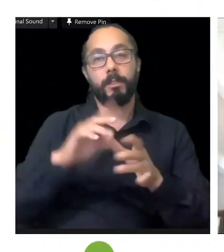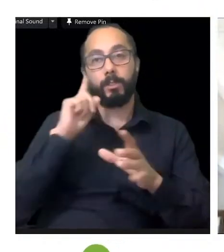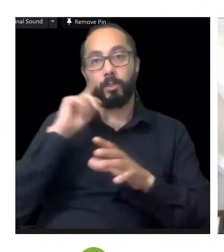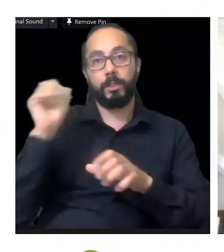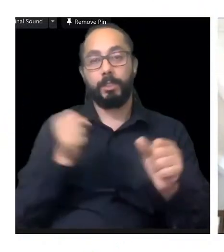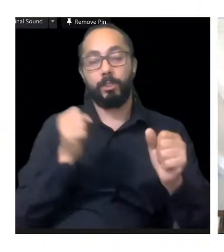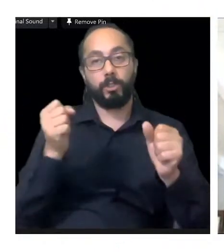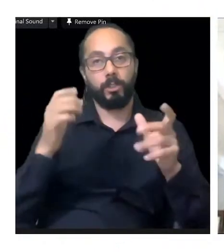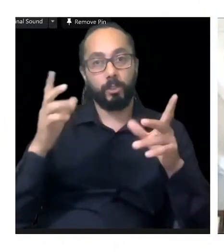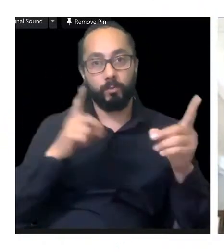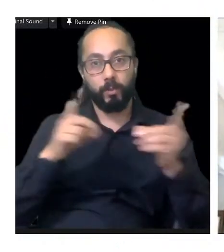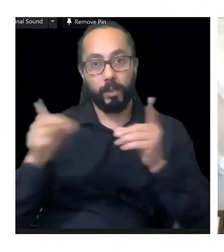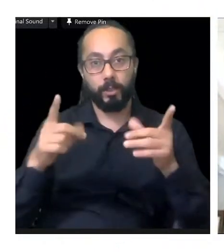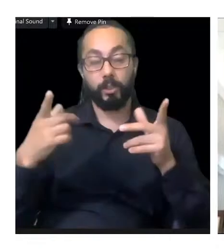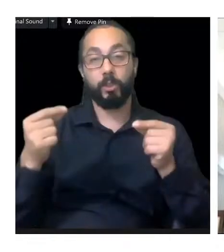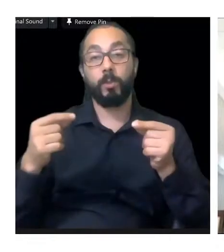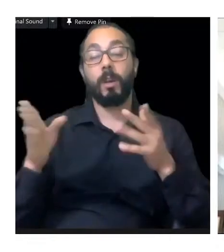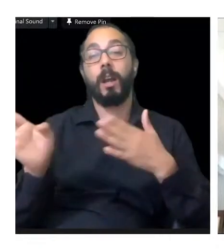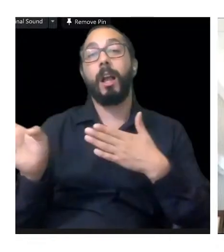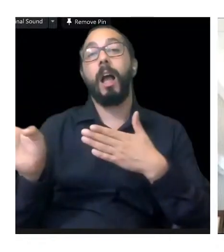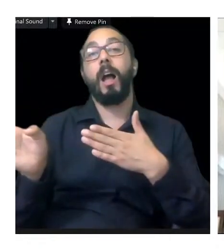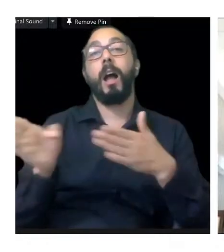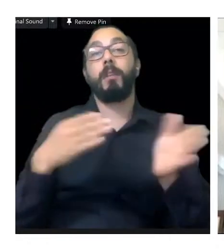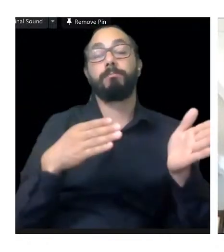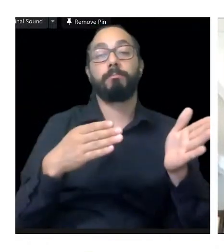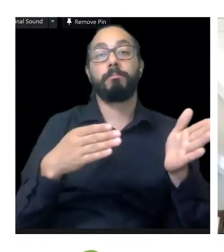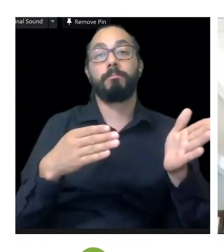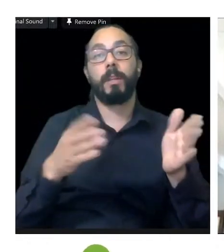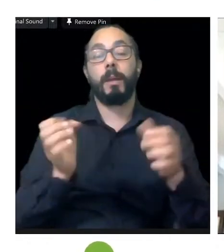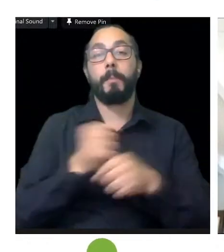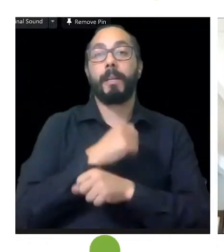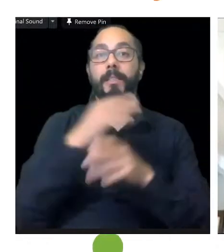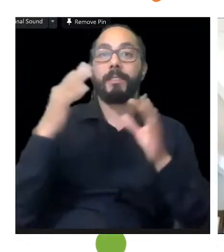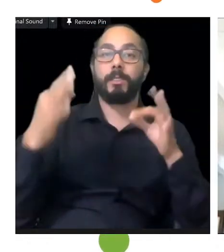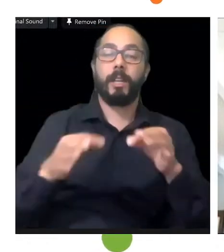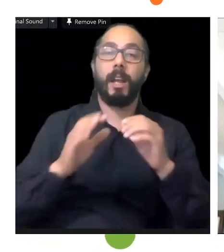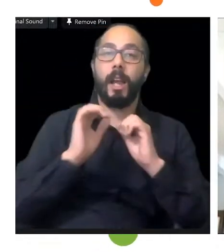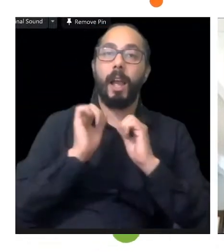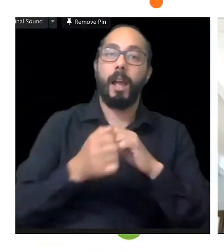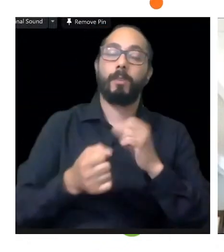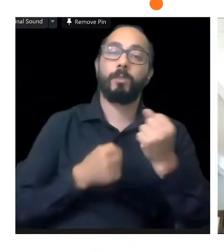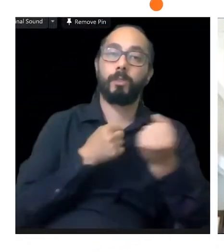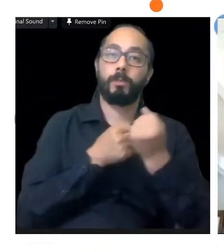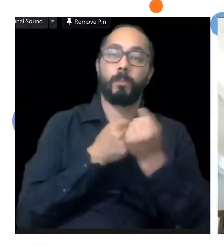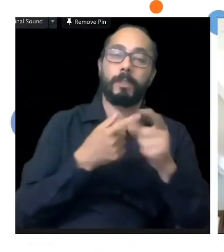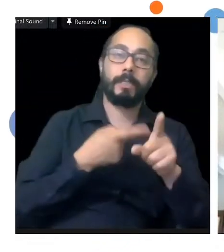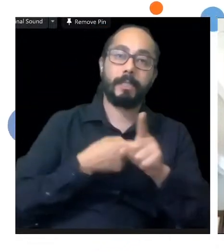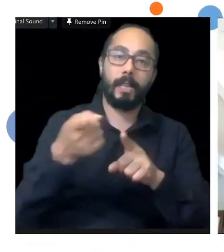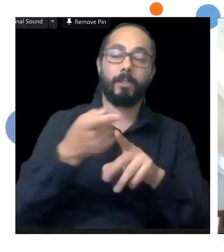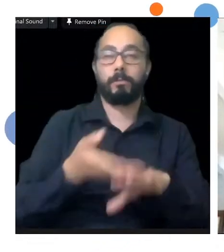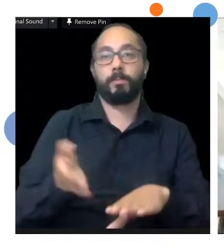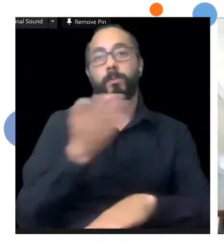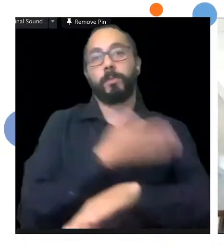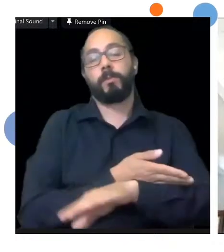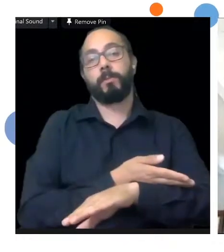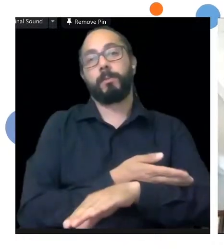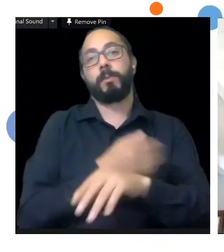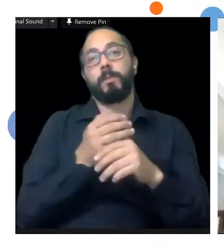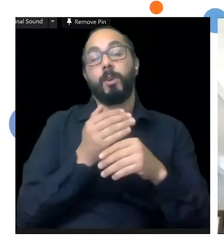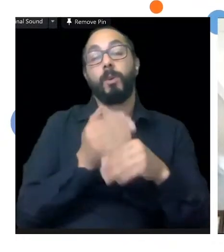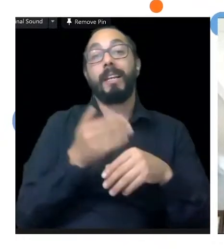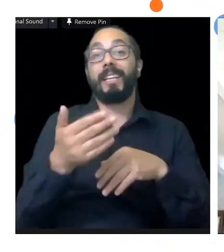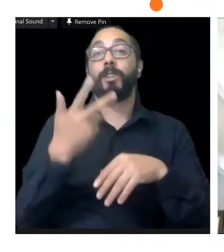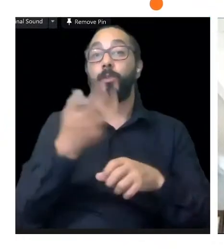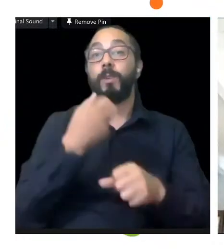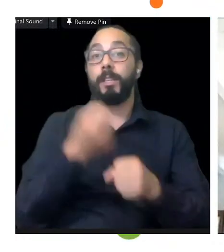has been to pivot to make decisions around how to support sector recovery. So for the next 3 years, the NEC's strategic plan, the